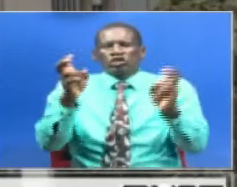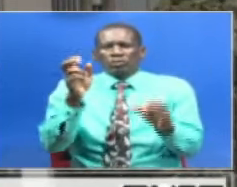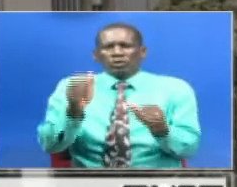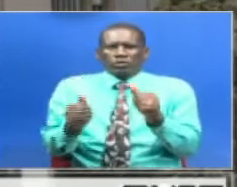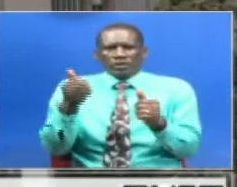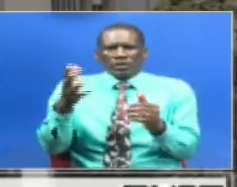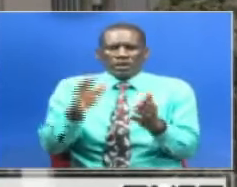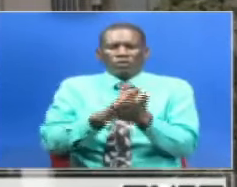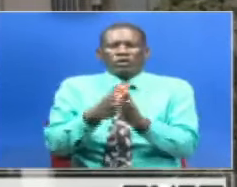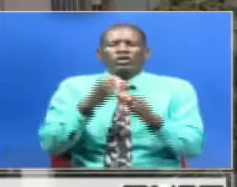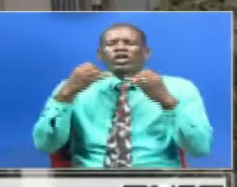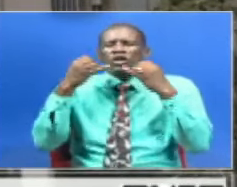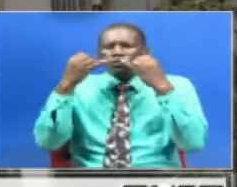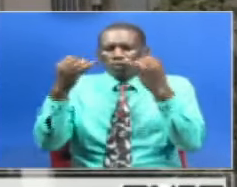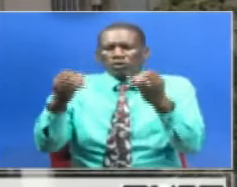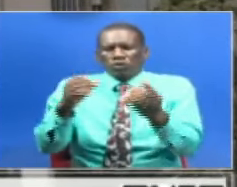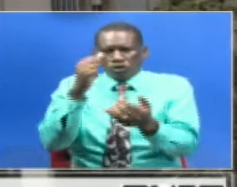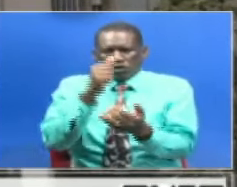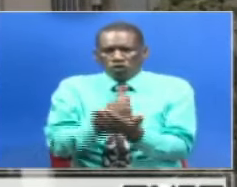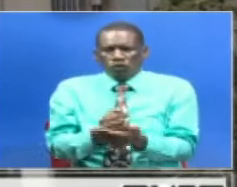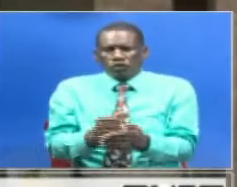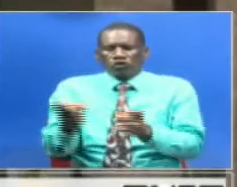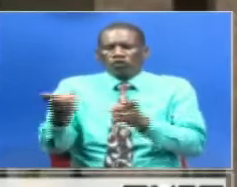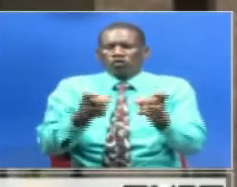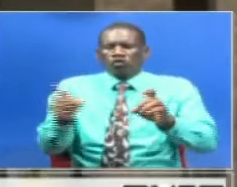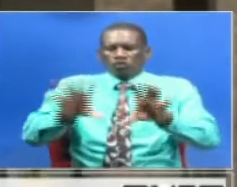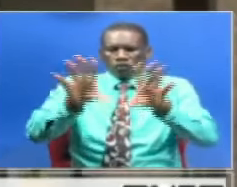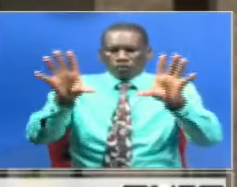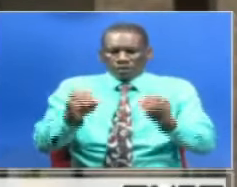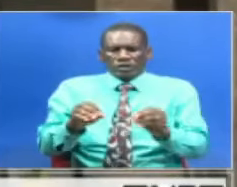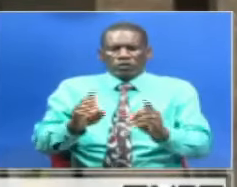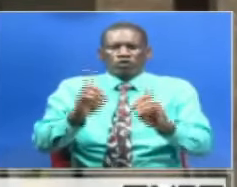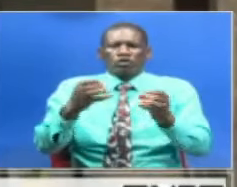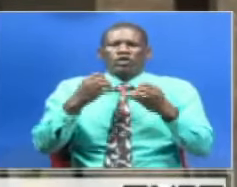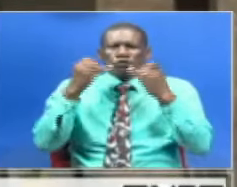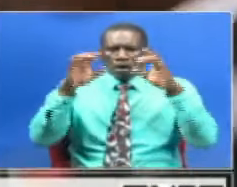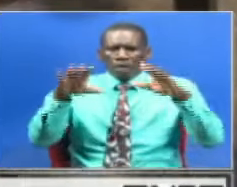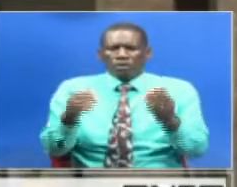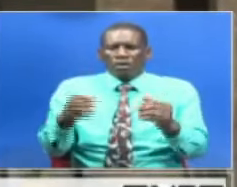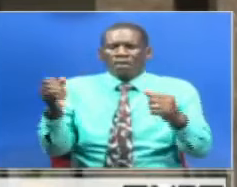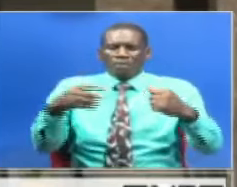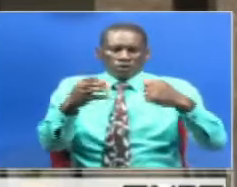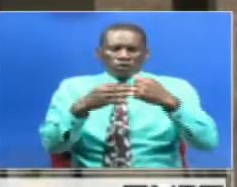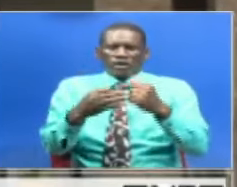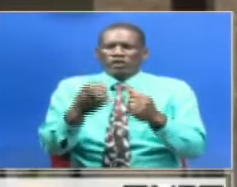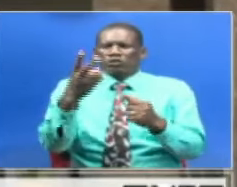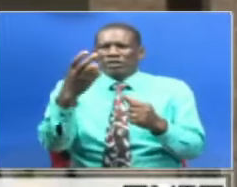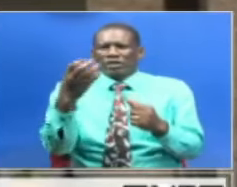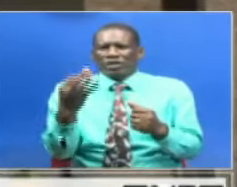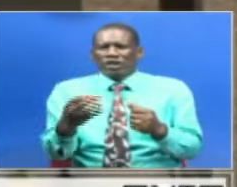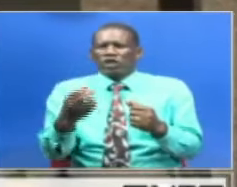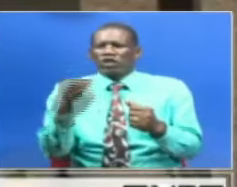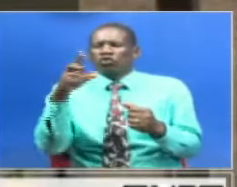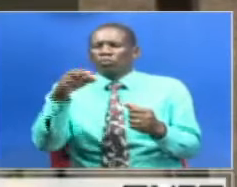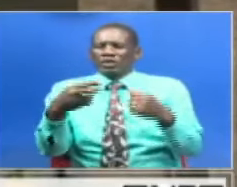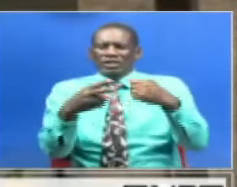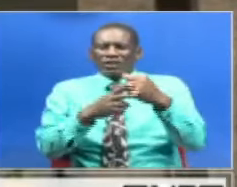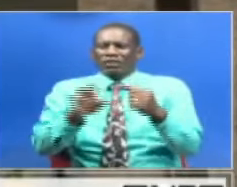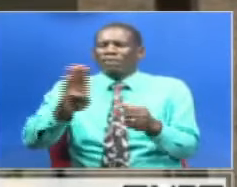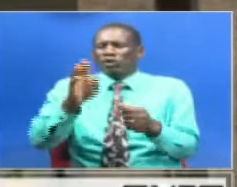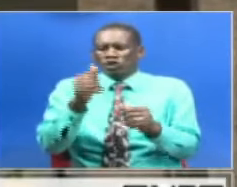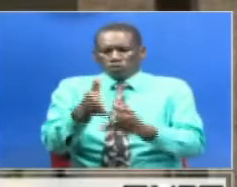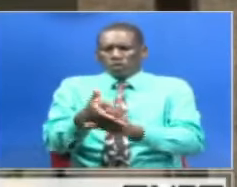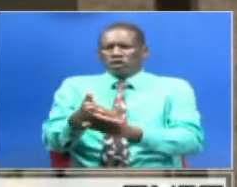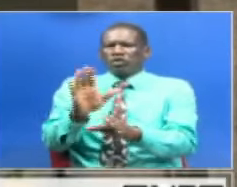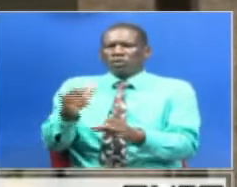without notification to the Office of the Controller of Budget are the August 23rd 2.7 billion shillings drawdown by